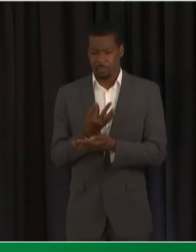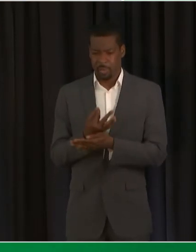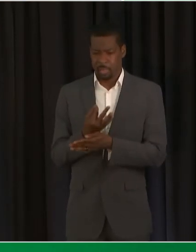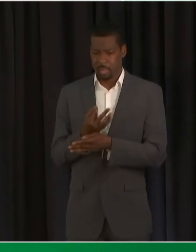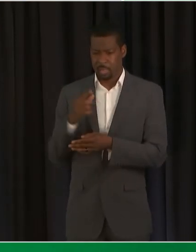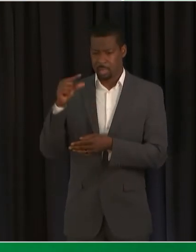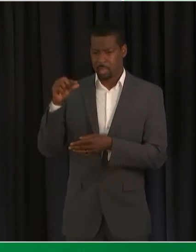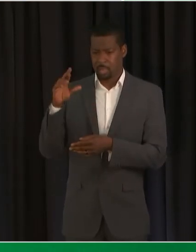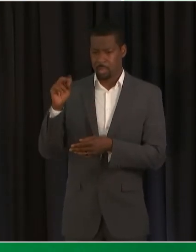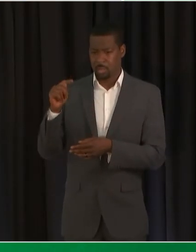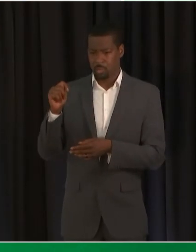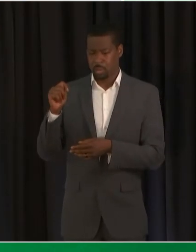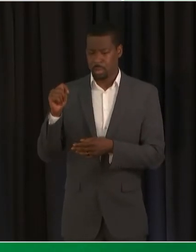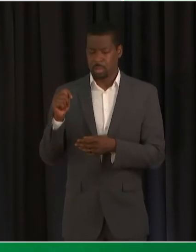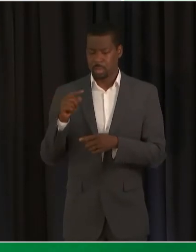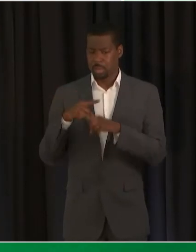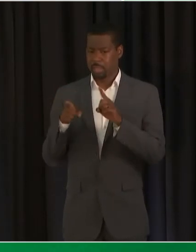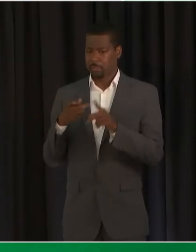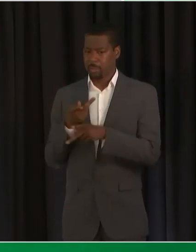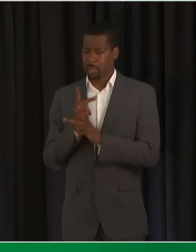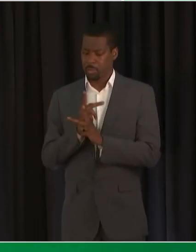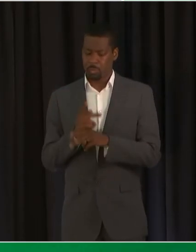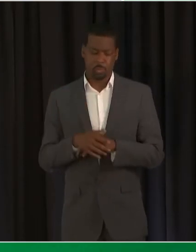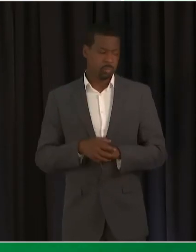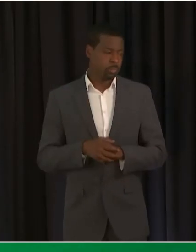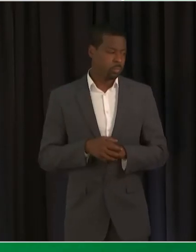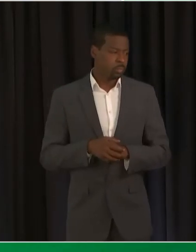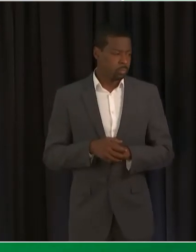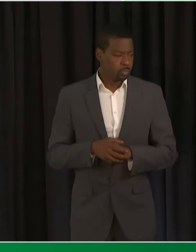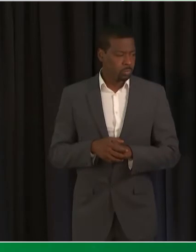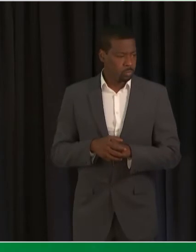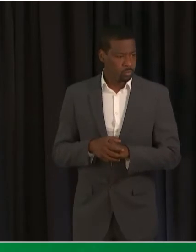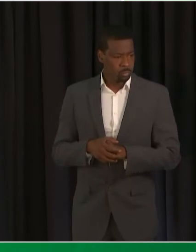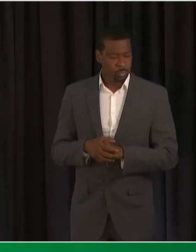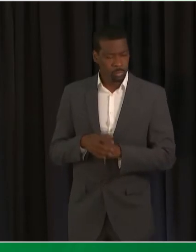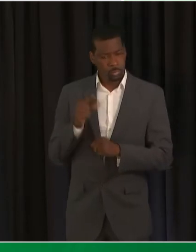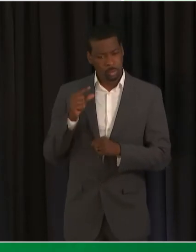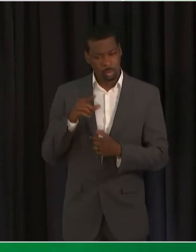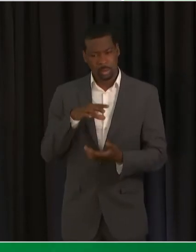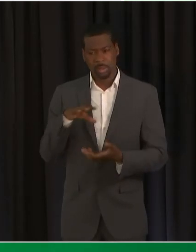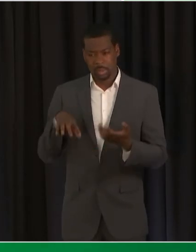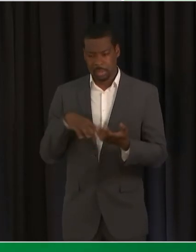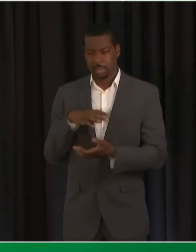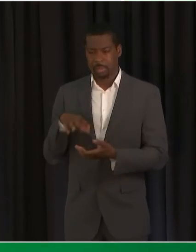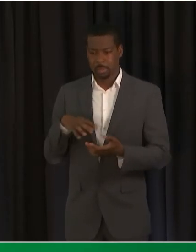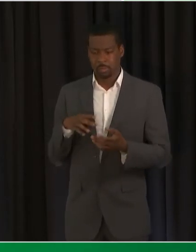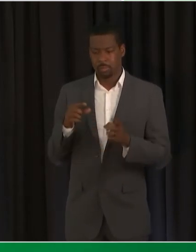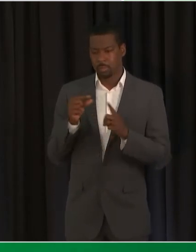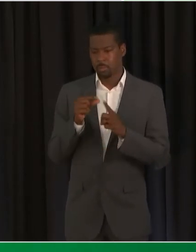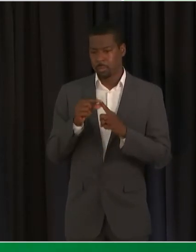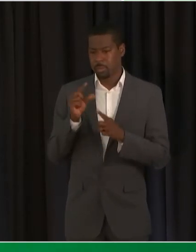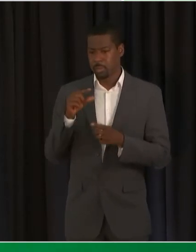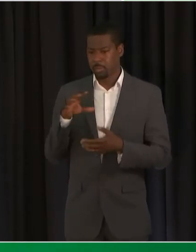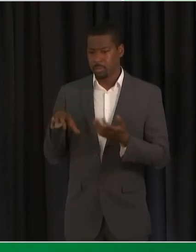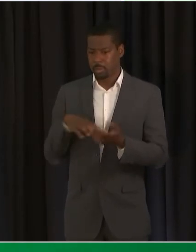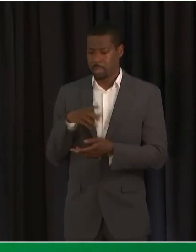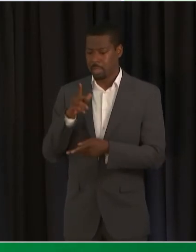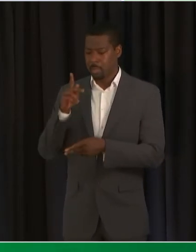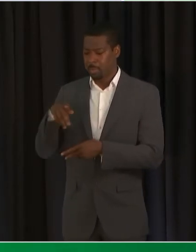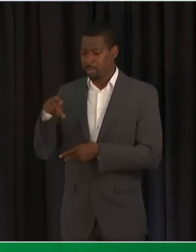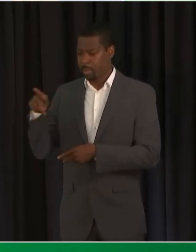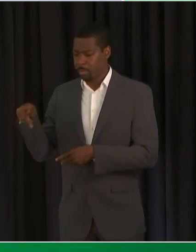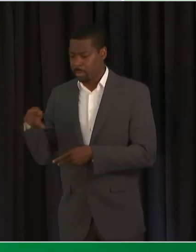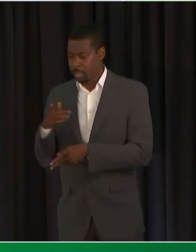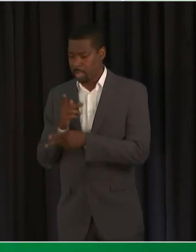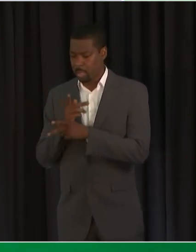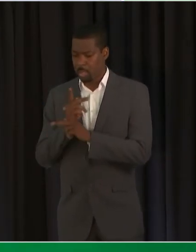grant. just consider that one as a grant. Yeah, grant, If sorry. that's okay with you. But it gets confusing. There's a lot of terminology. It gets confusing because the PPP